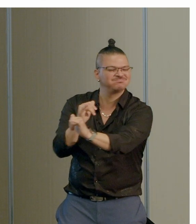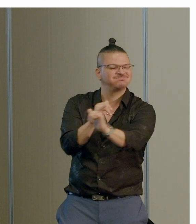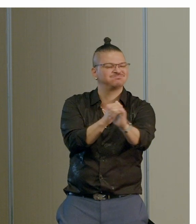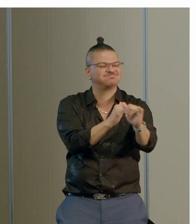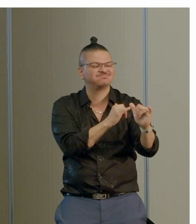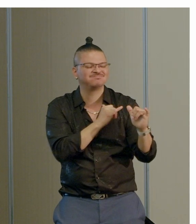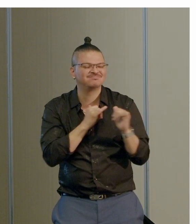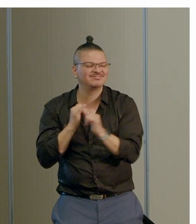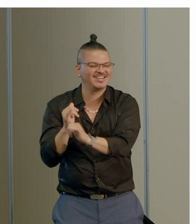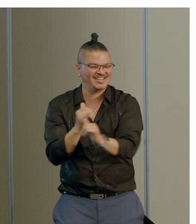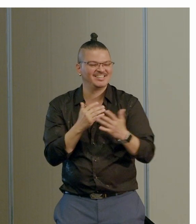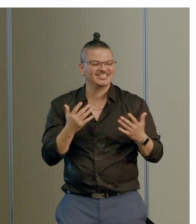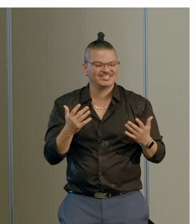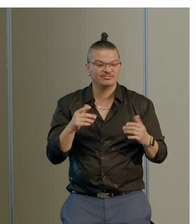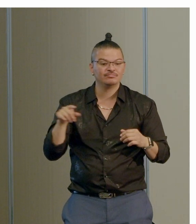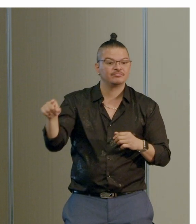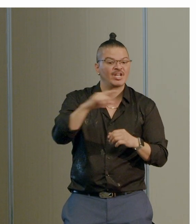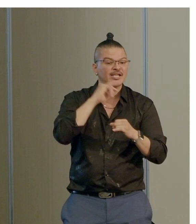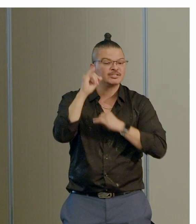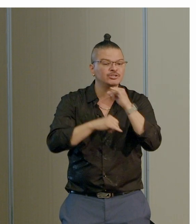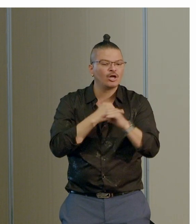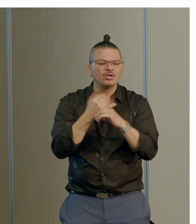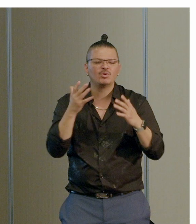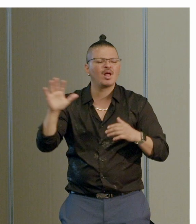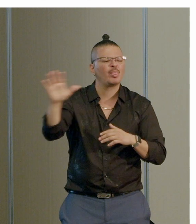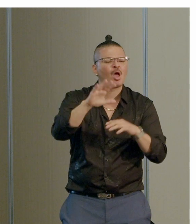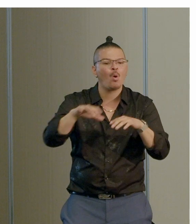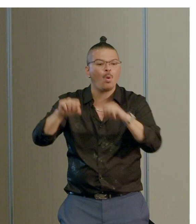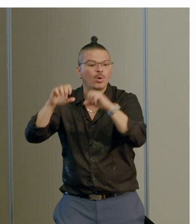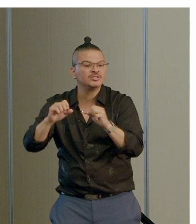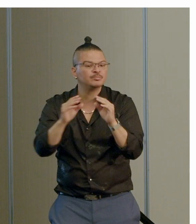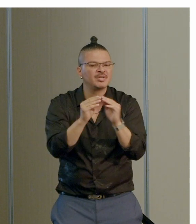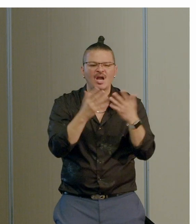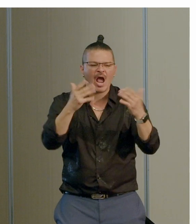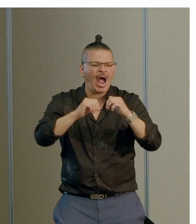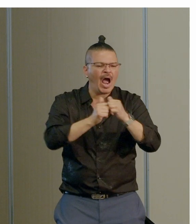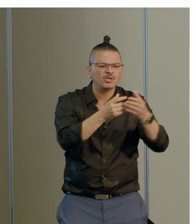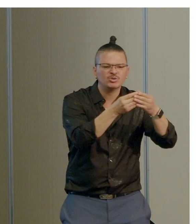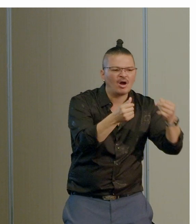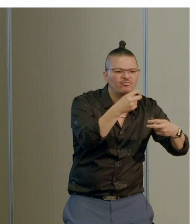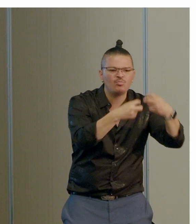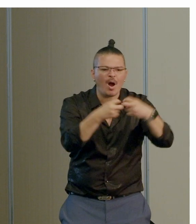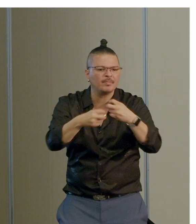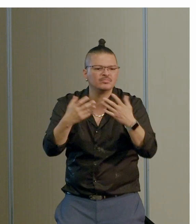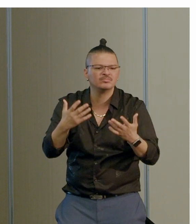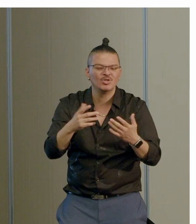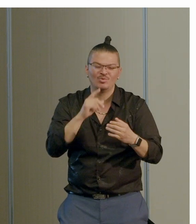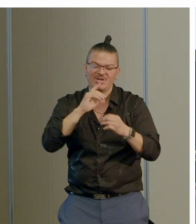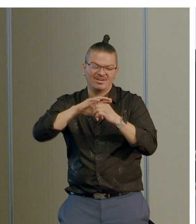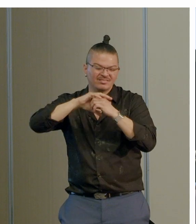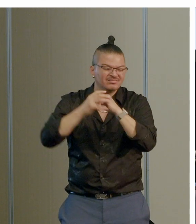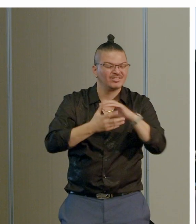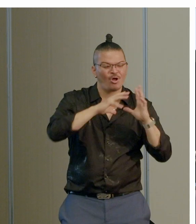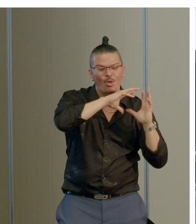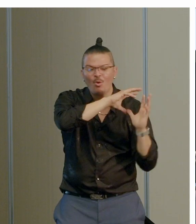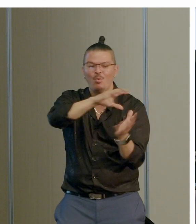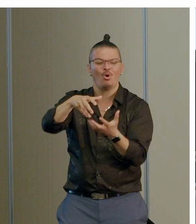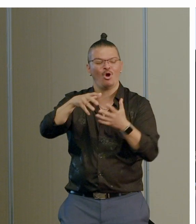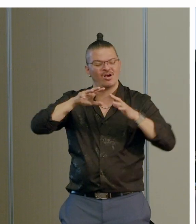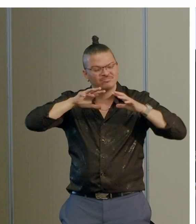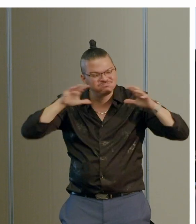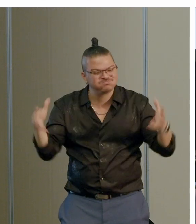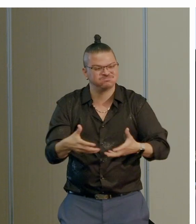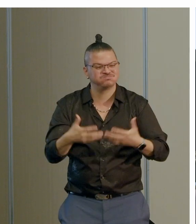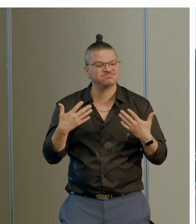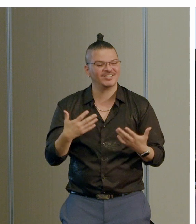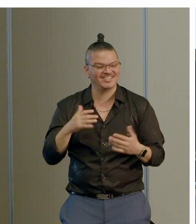these problems and hold meetings or don't hold meetings, it takes a global village, and we've learned so much. So with that, we